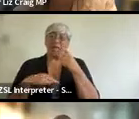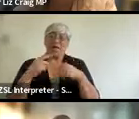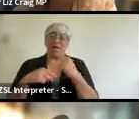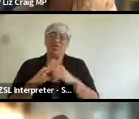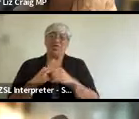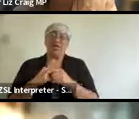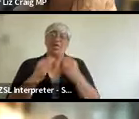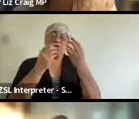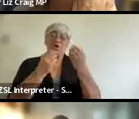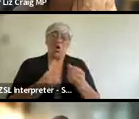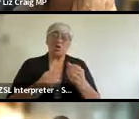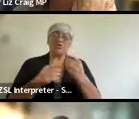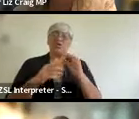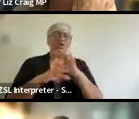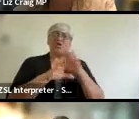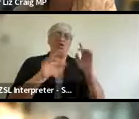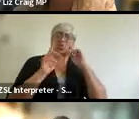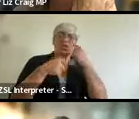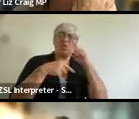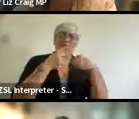not making